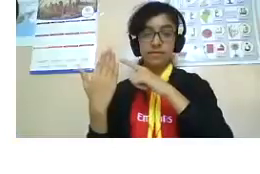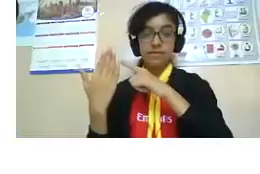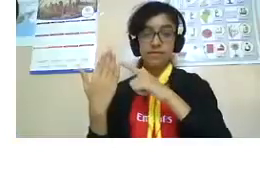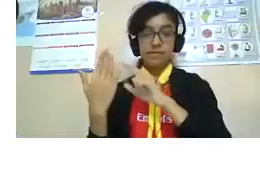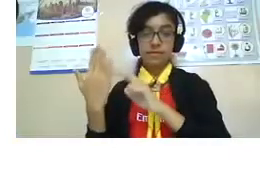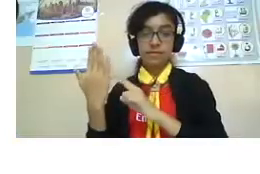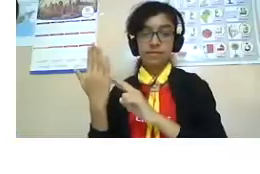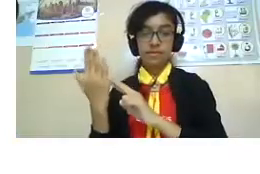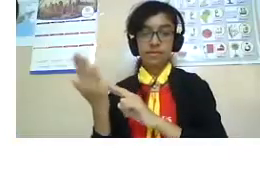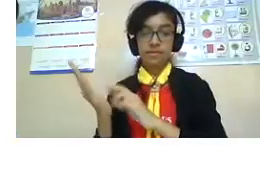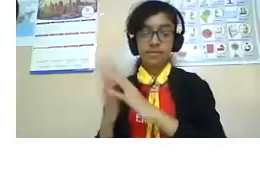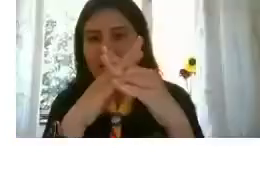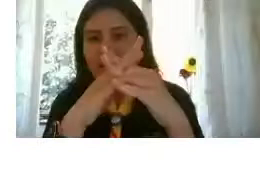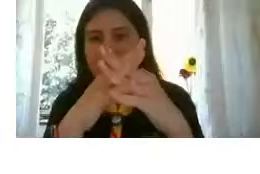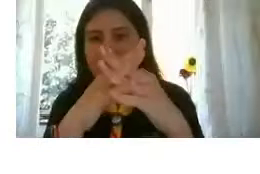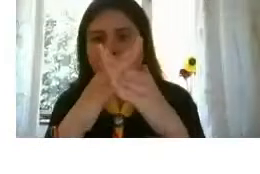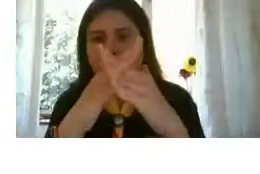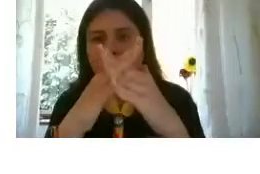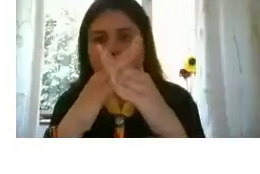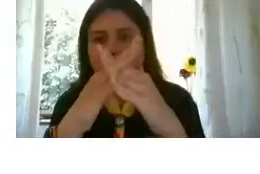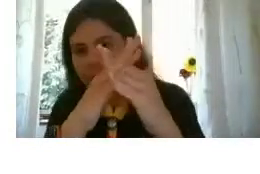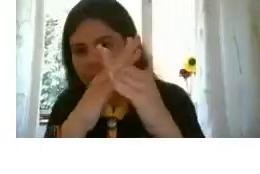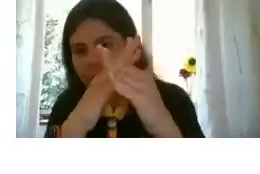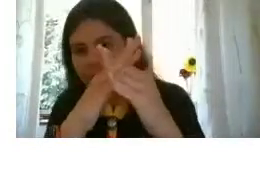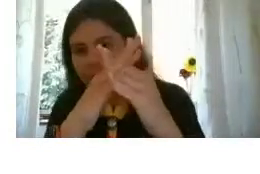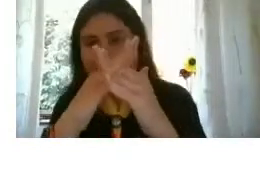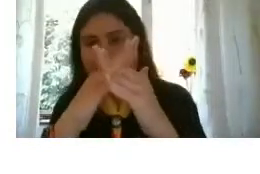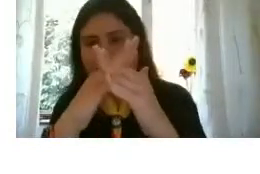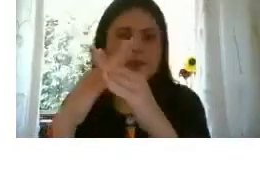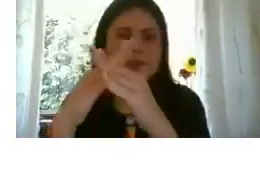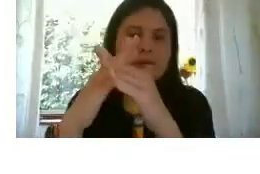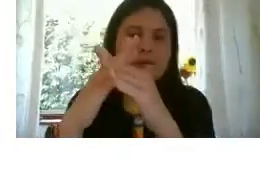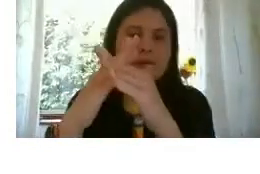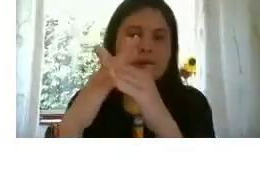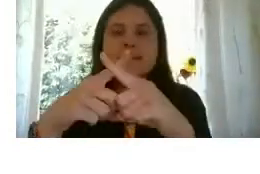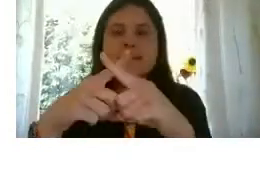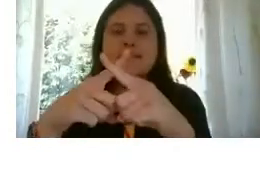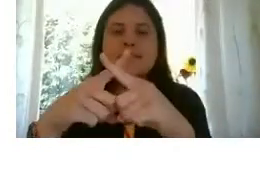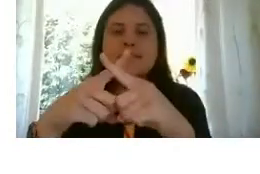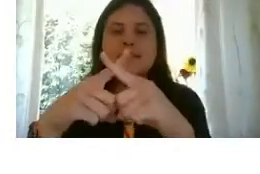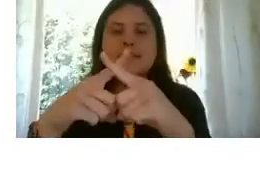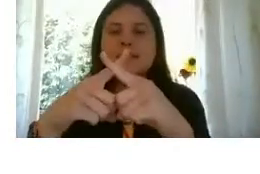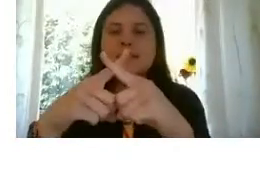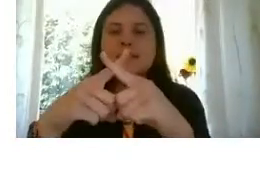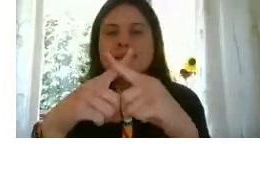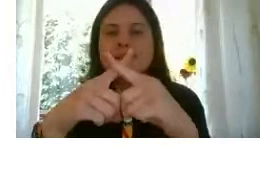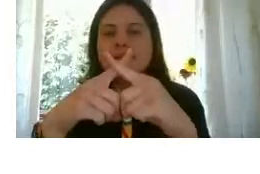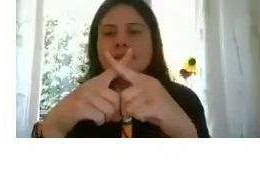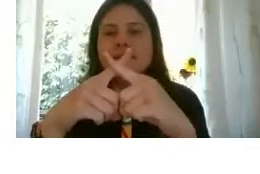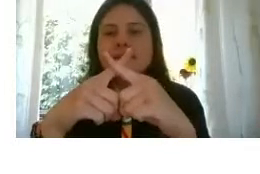W. Okay, let's see the W. W, X.